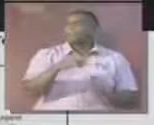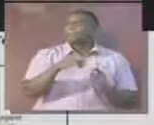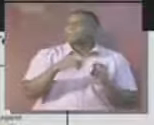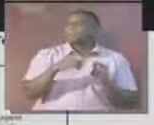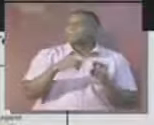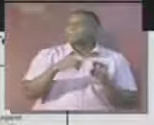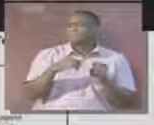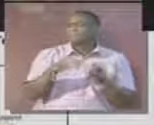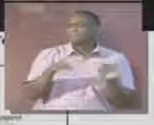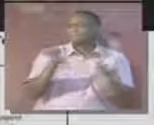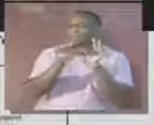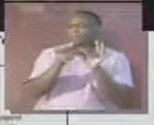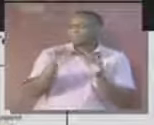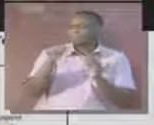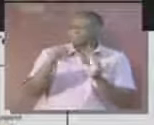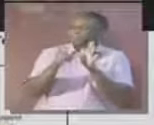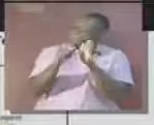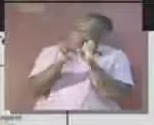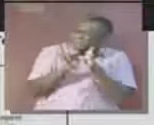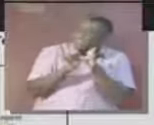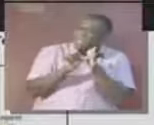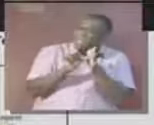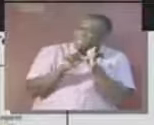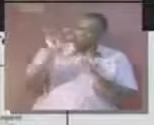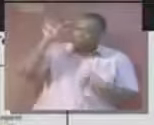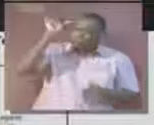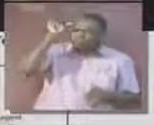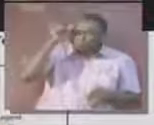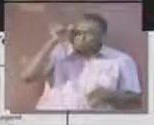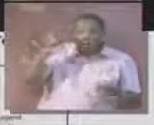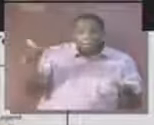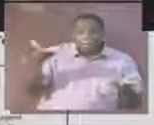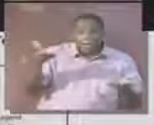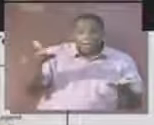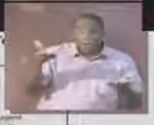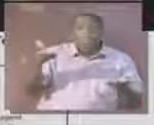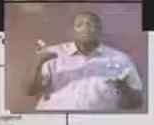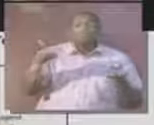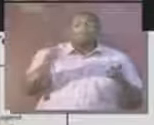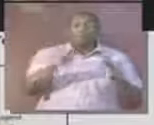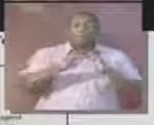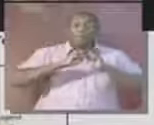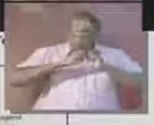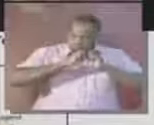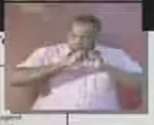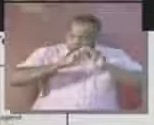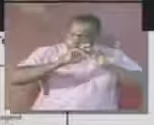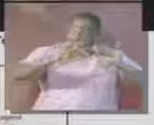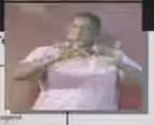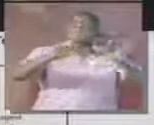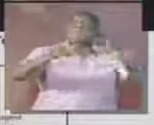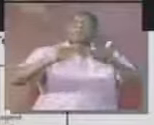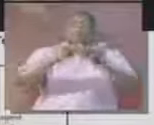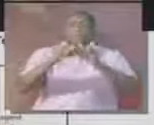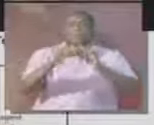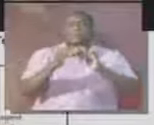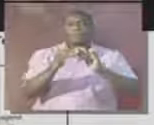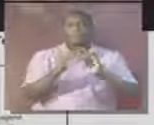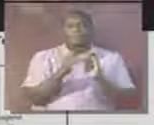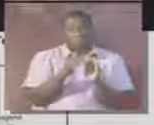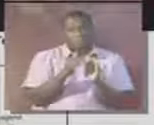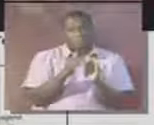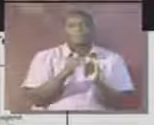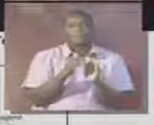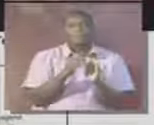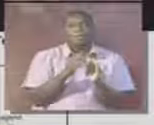remind everyone that at this point, with basically widespread community transmission, at any point in any part